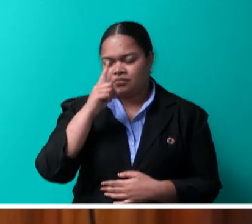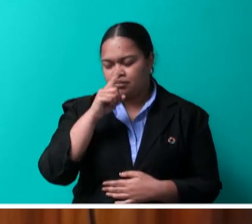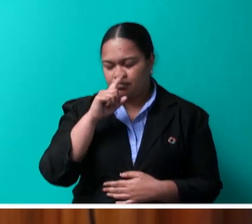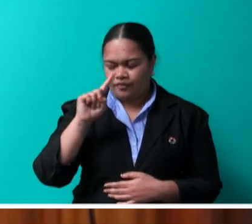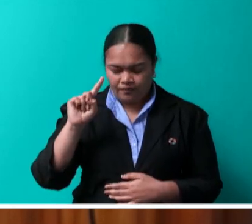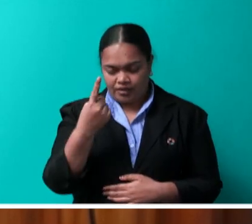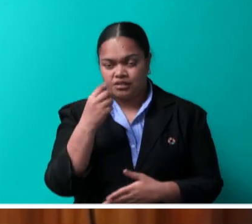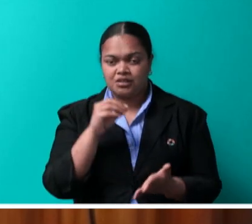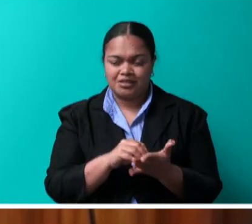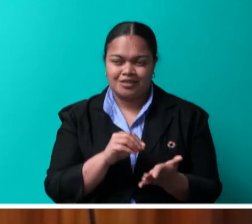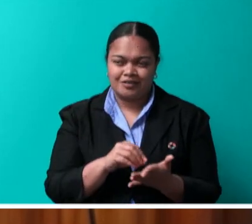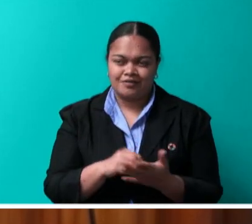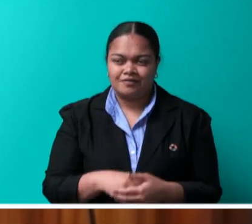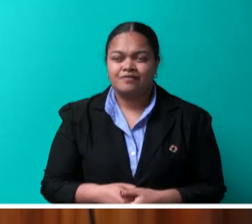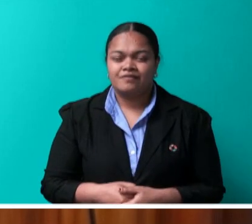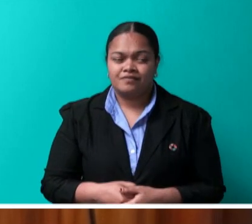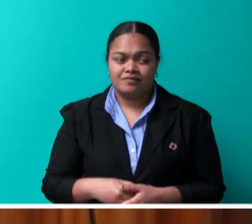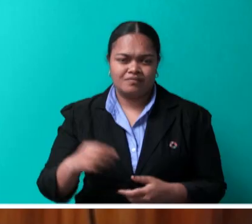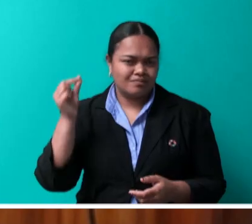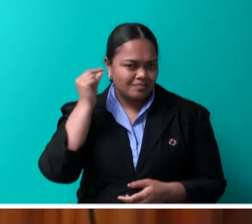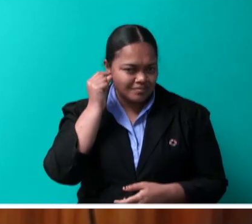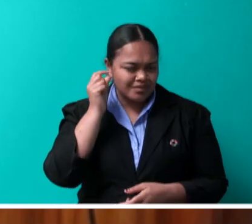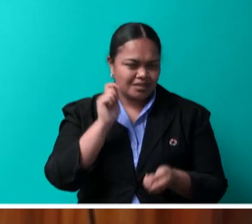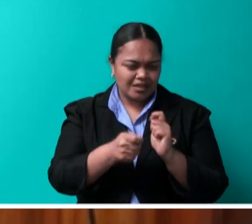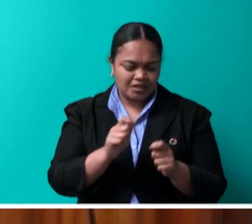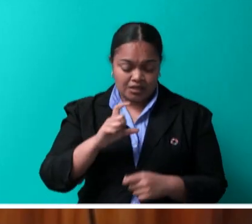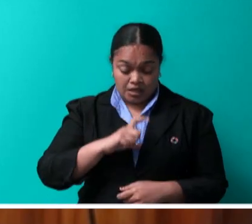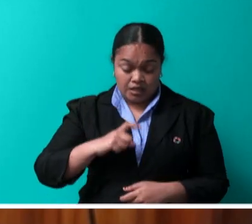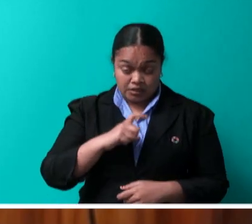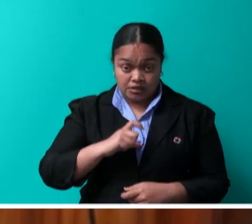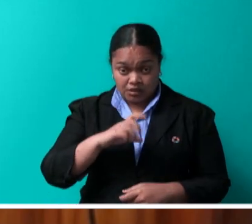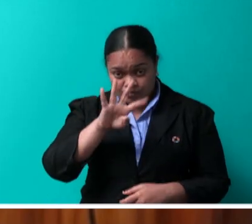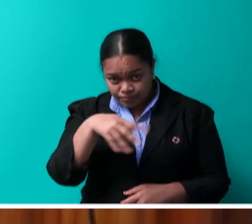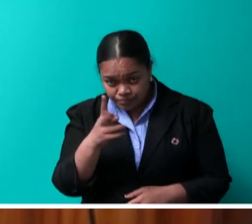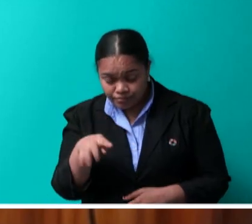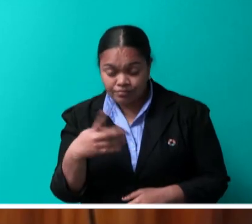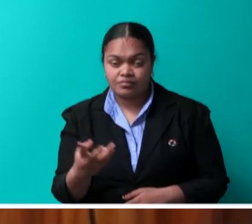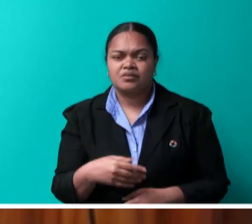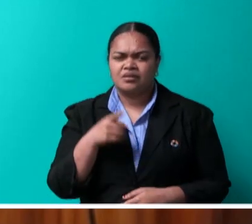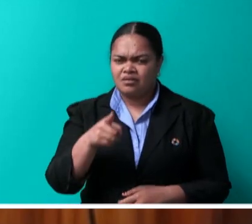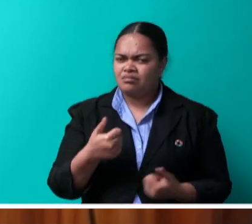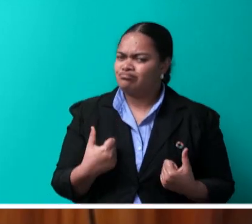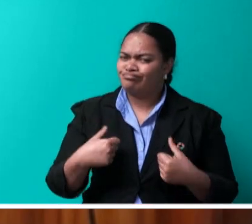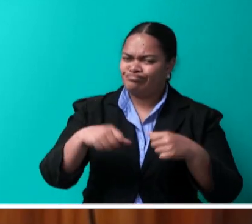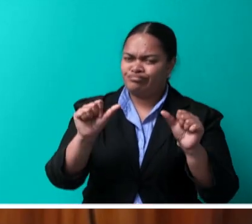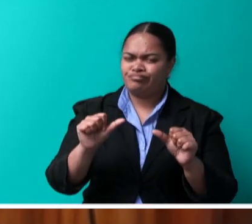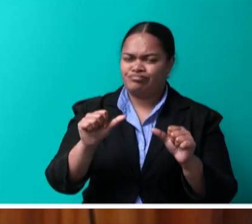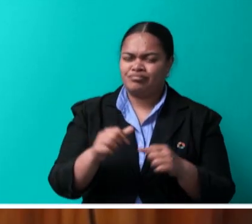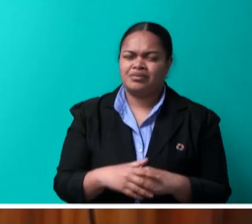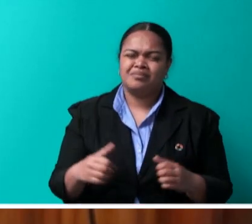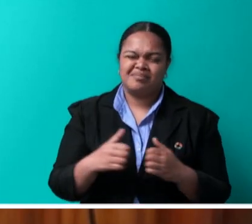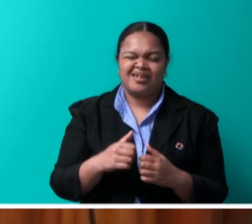model. Radiotherapy and Cancer Treatment Center represents a historic milestone, allowing many